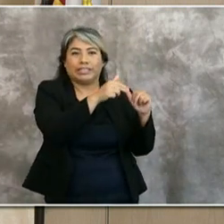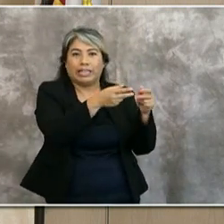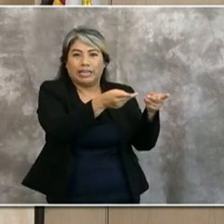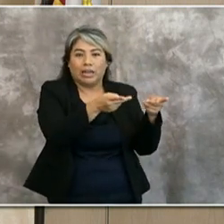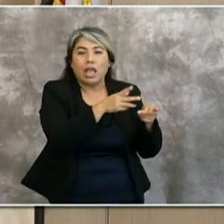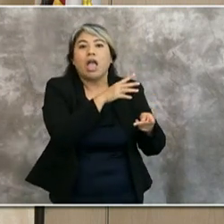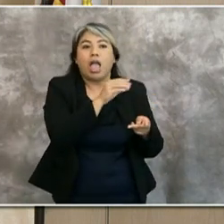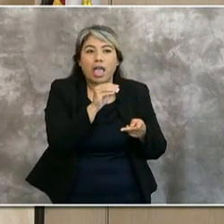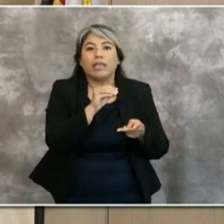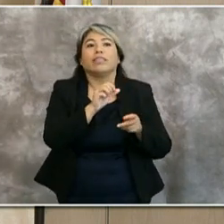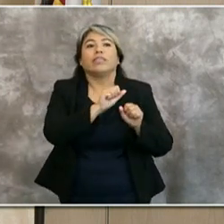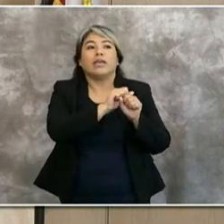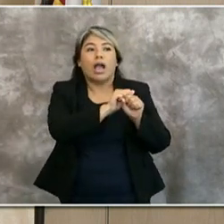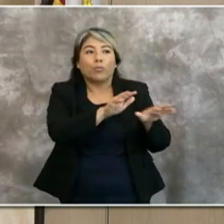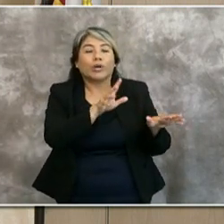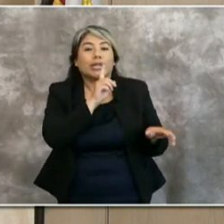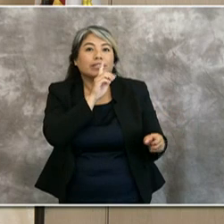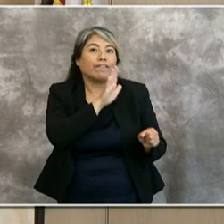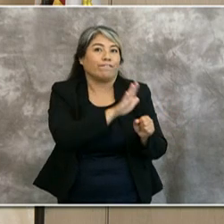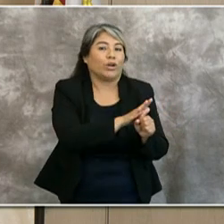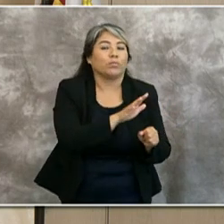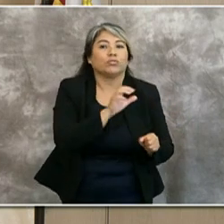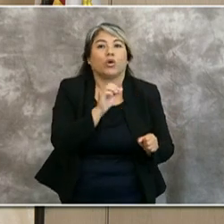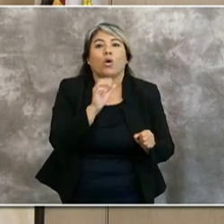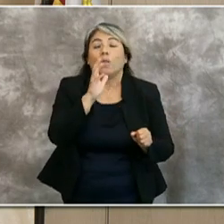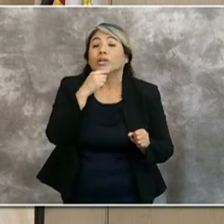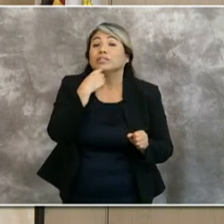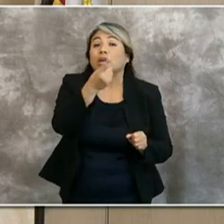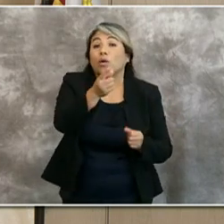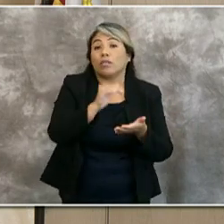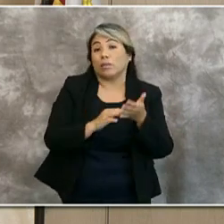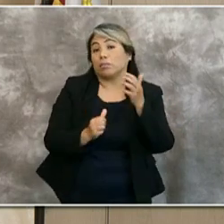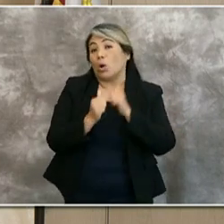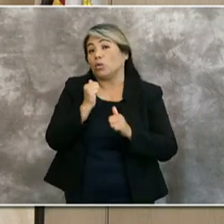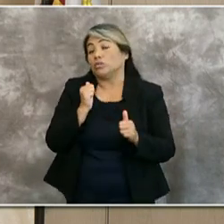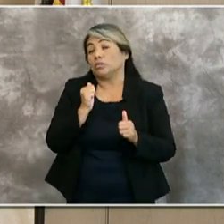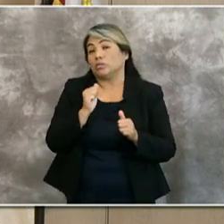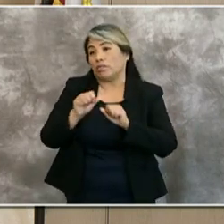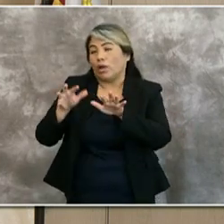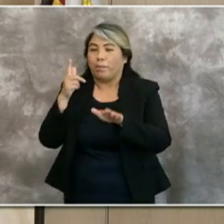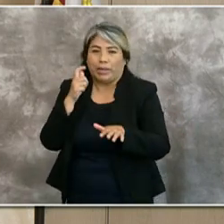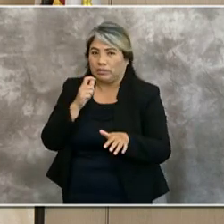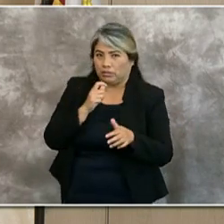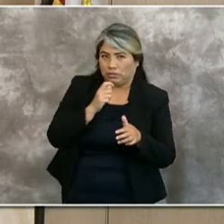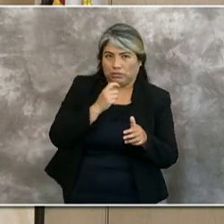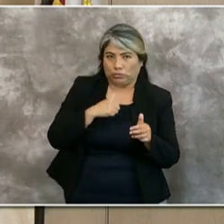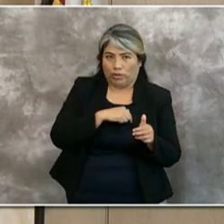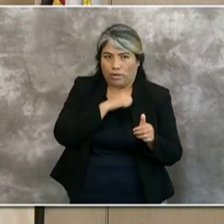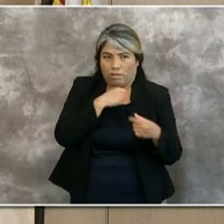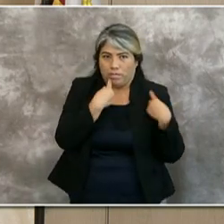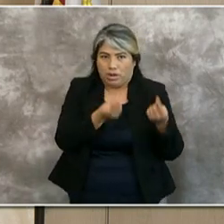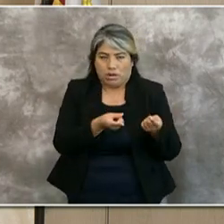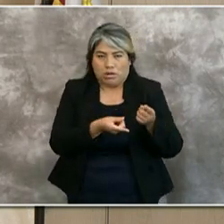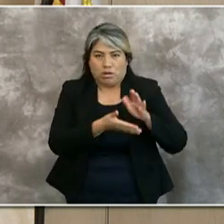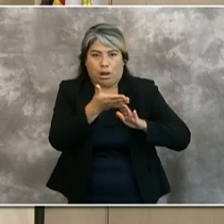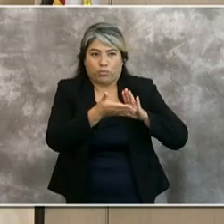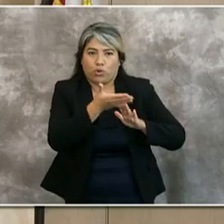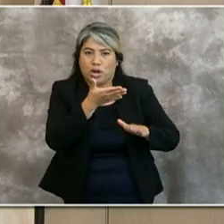the outbreak is confirmed. So I would tell you that most of the outbreaks, because we have not been